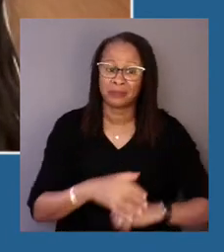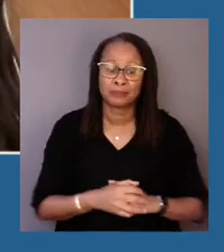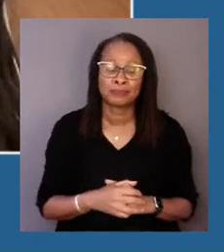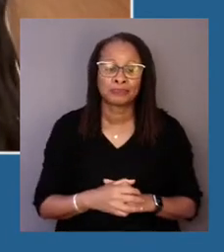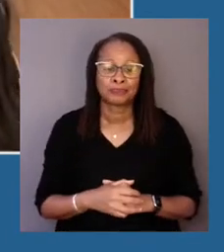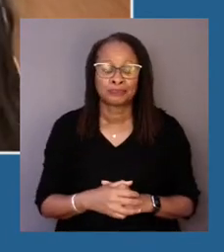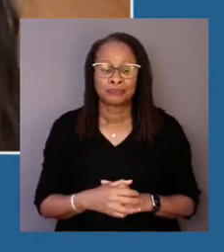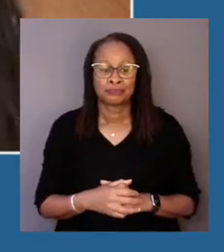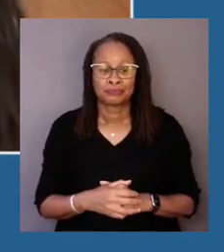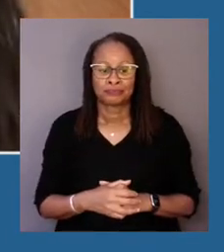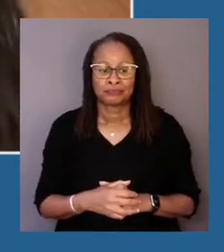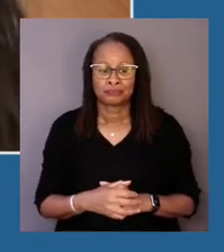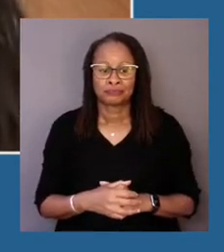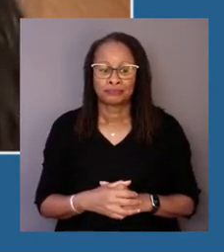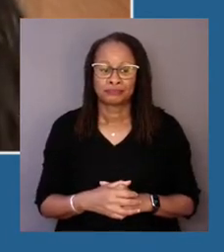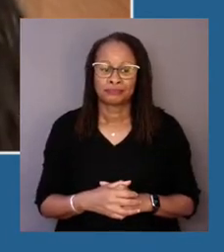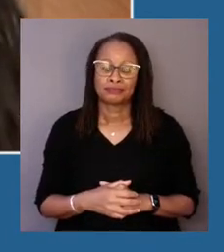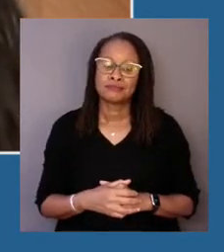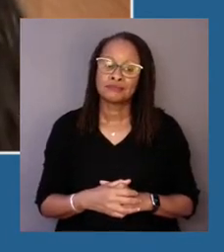Was that the fact that